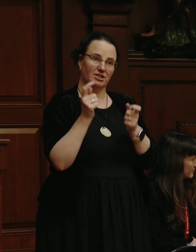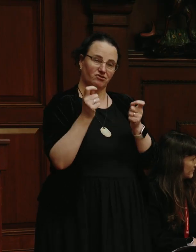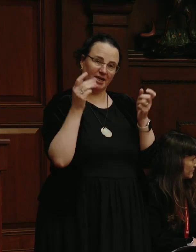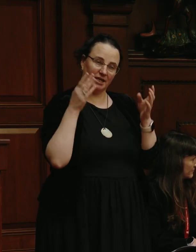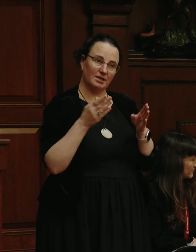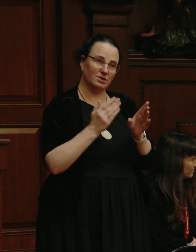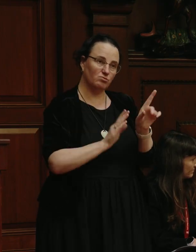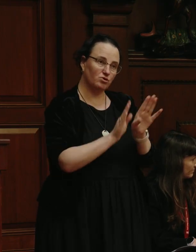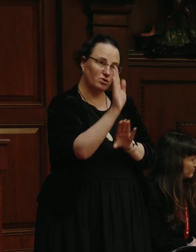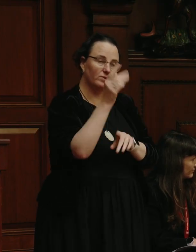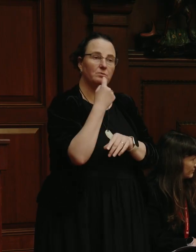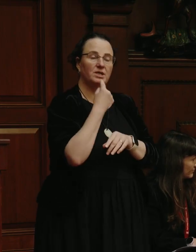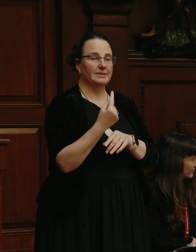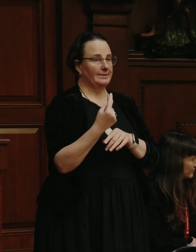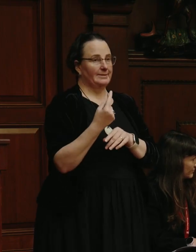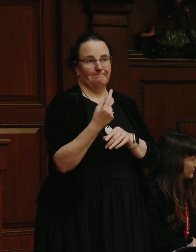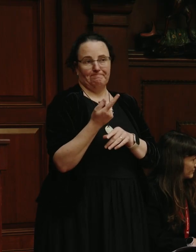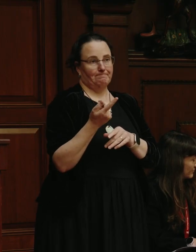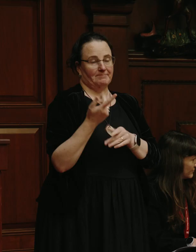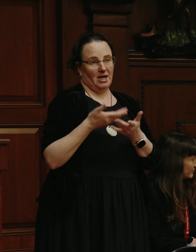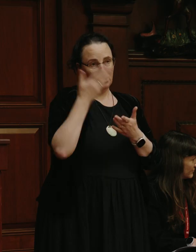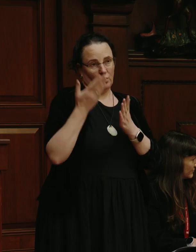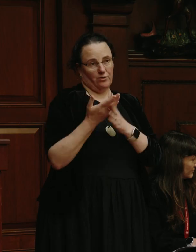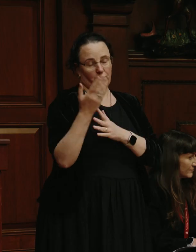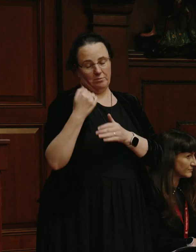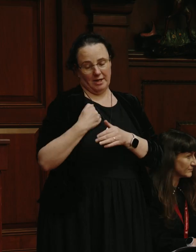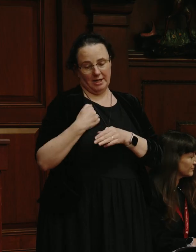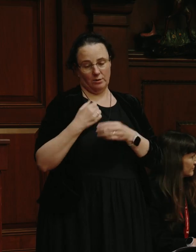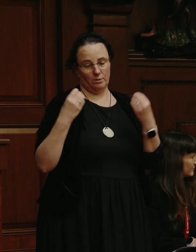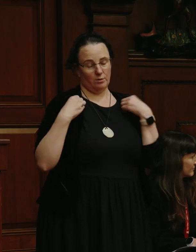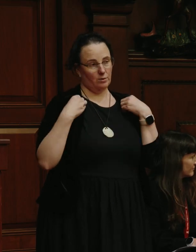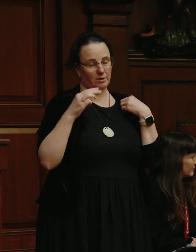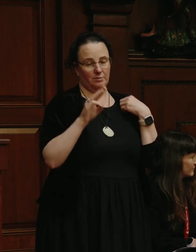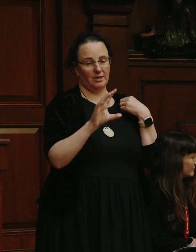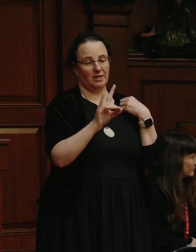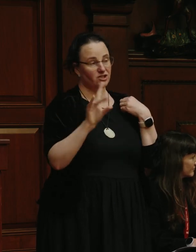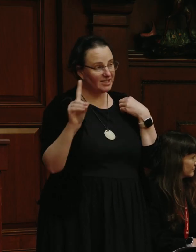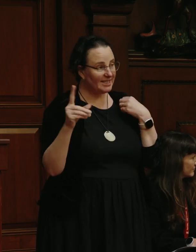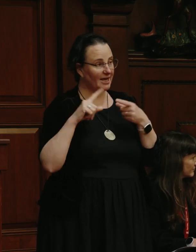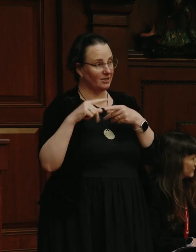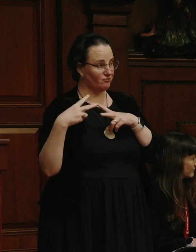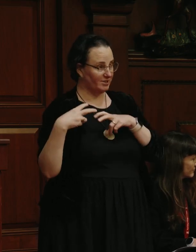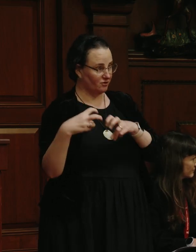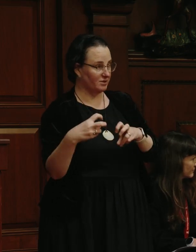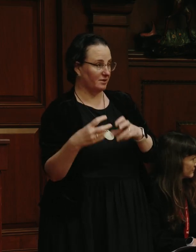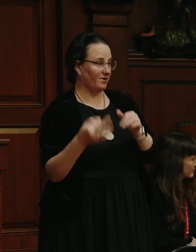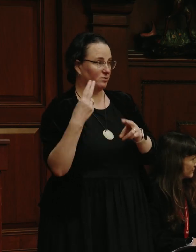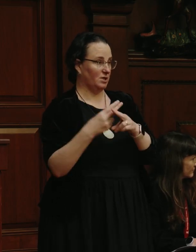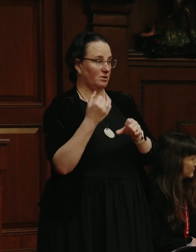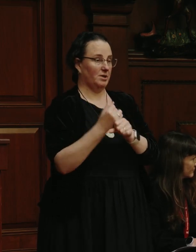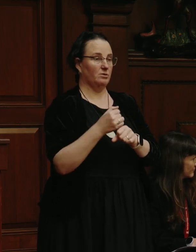well. But it was just through my PhD and my research where I became more knowledgeable about the